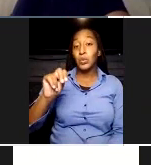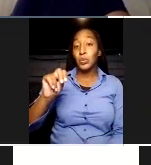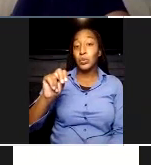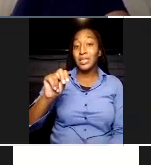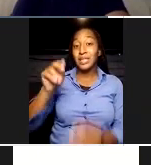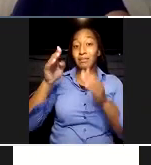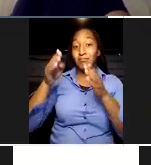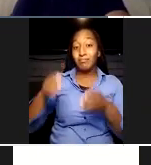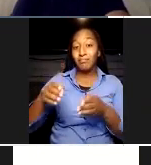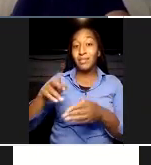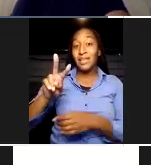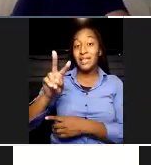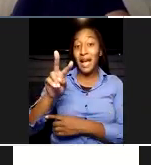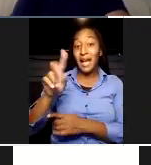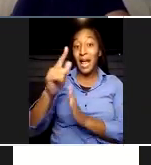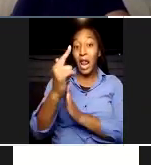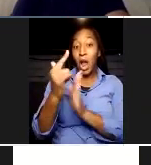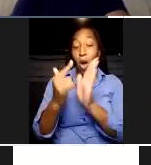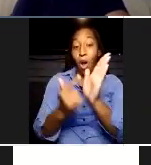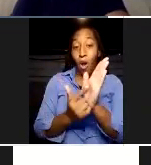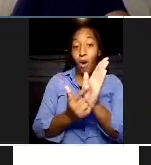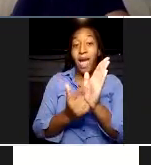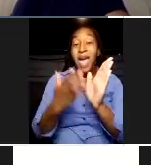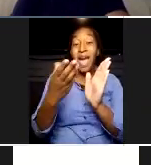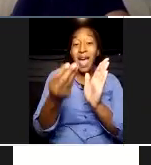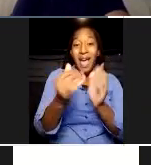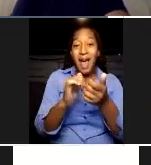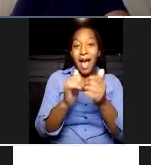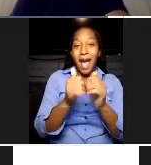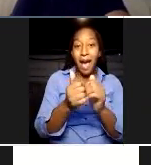unit time. Um,